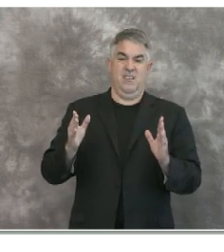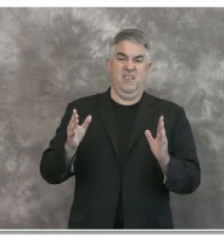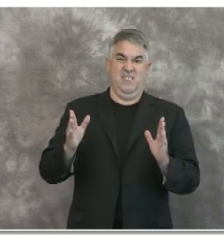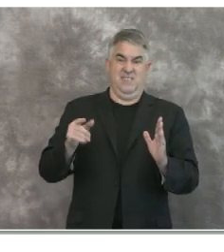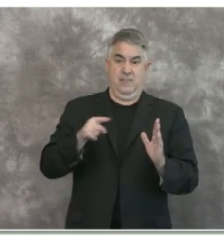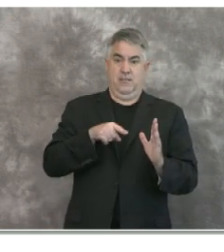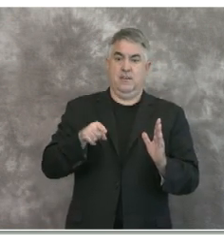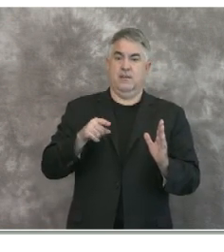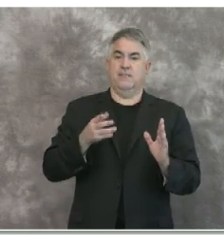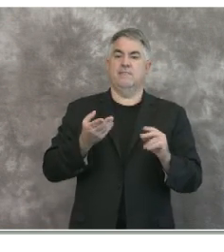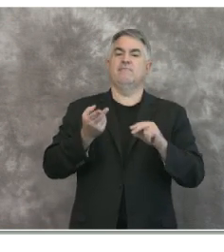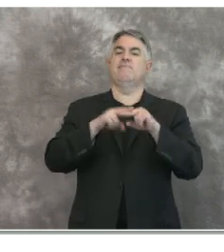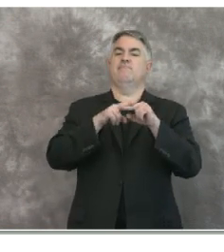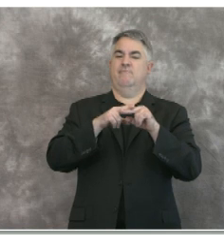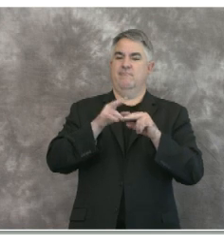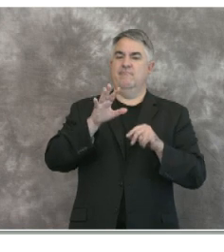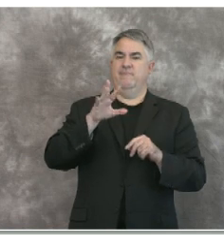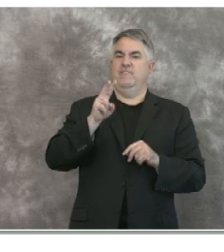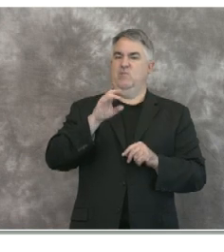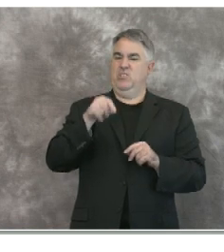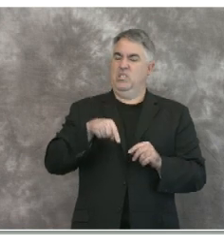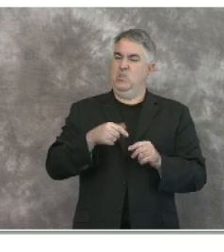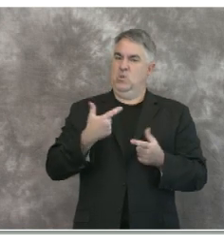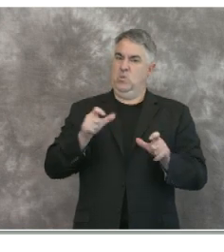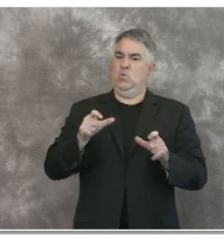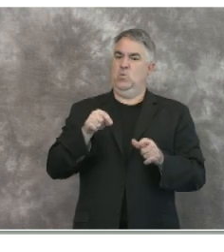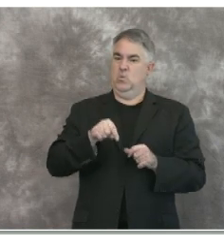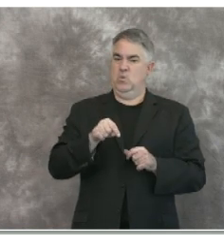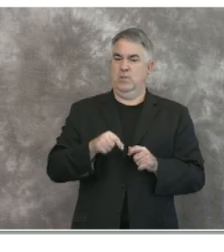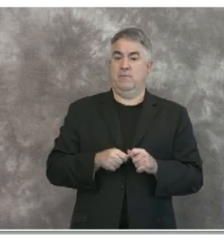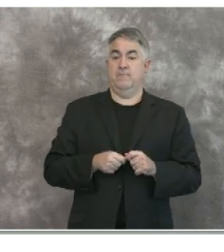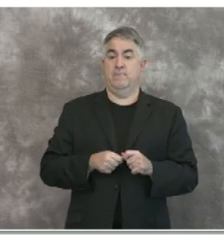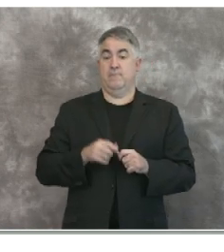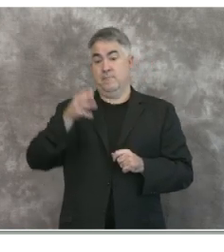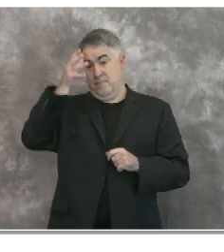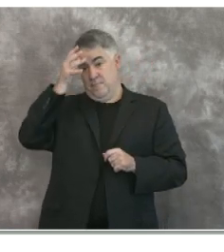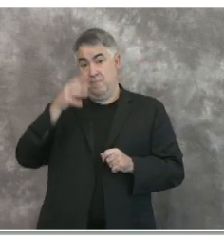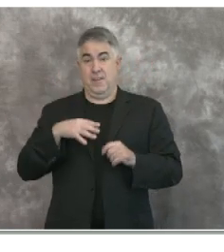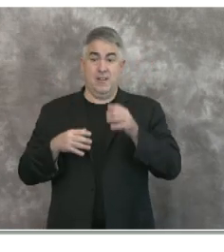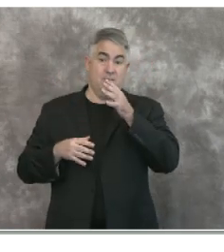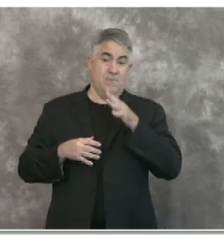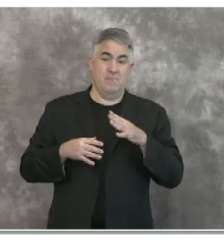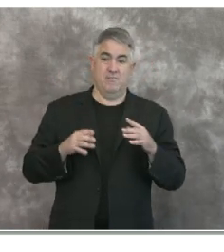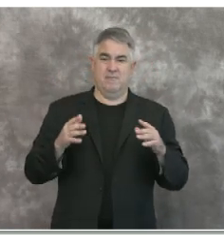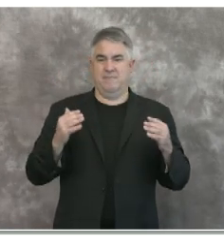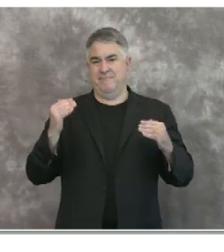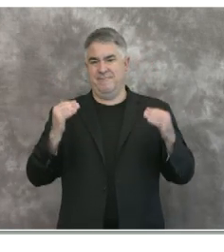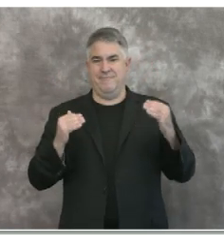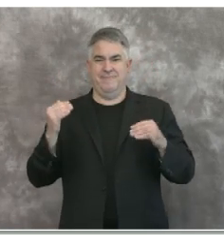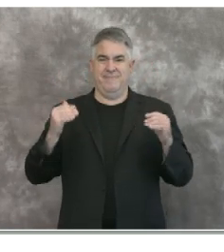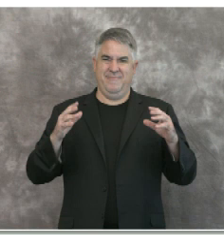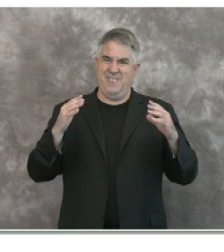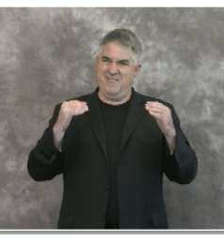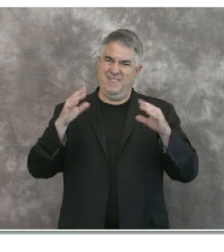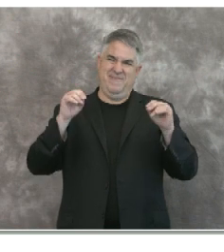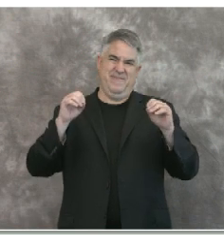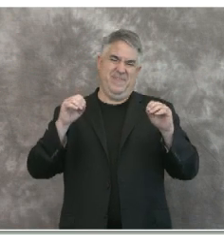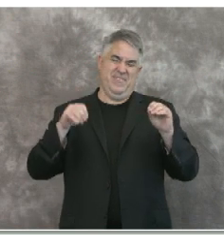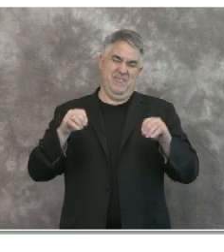the male and female or gender demographics is 50% for both